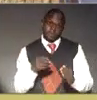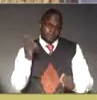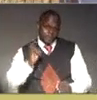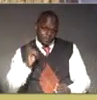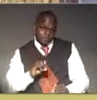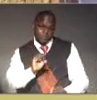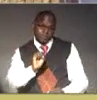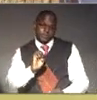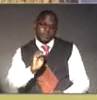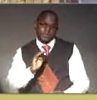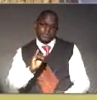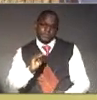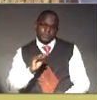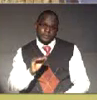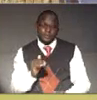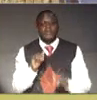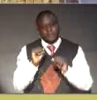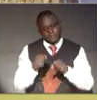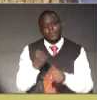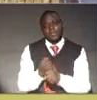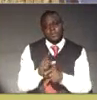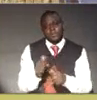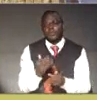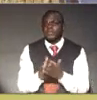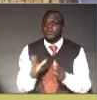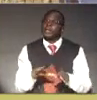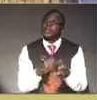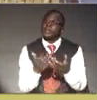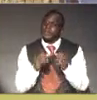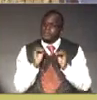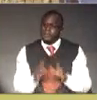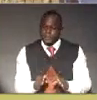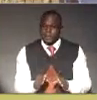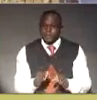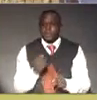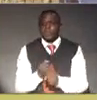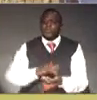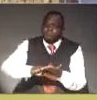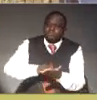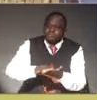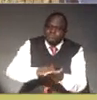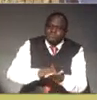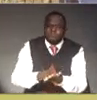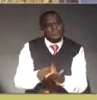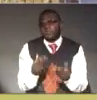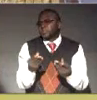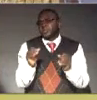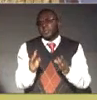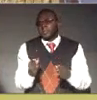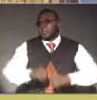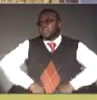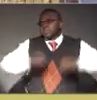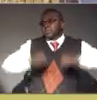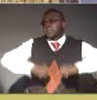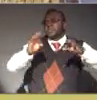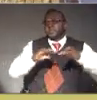Mr. Kagwa that you can do something that is unexpected. You can do the dishes. It's not all about you being the boss in the